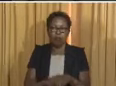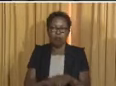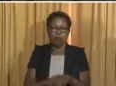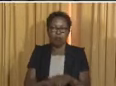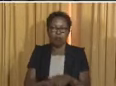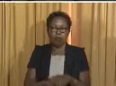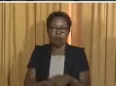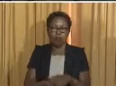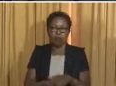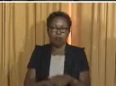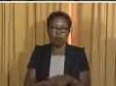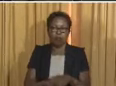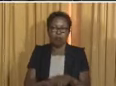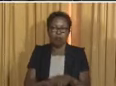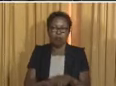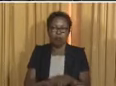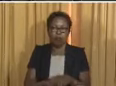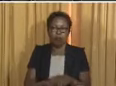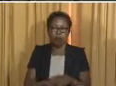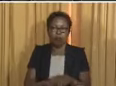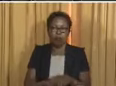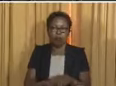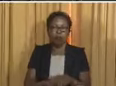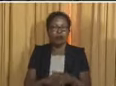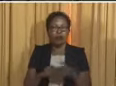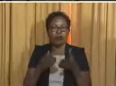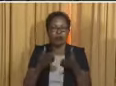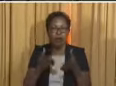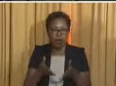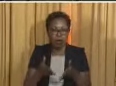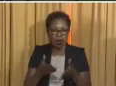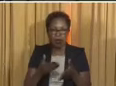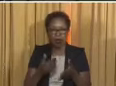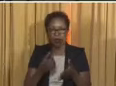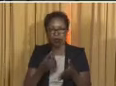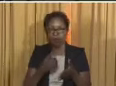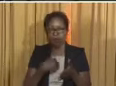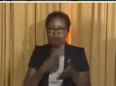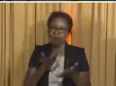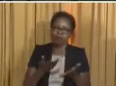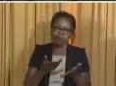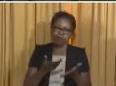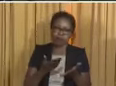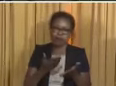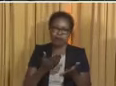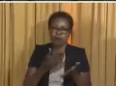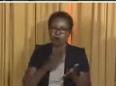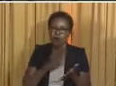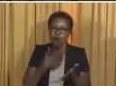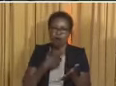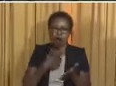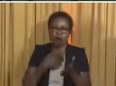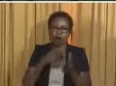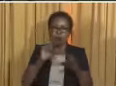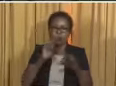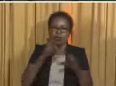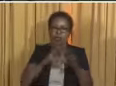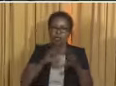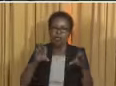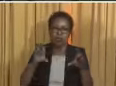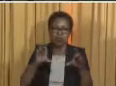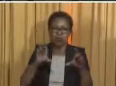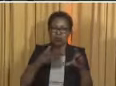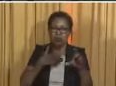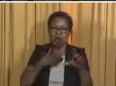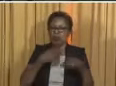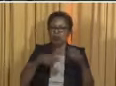having found that there's the issue of lack of ripeness, what can this court do? Can it proceed to address the